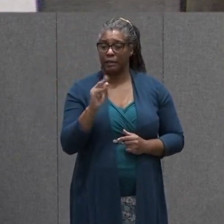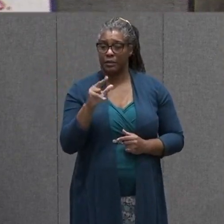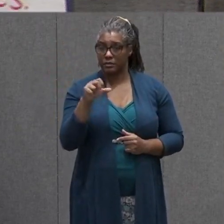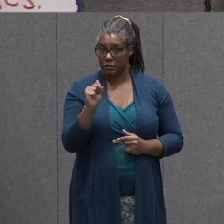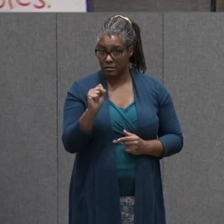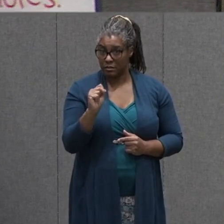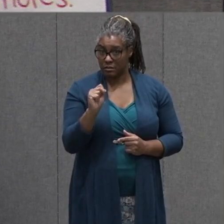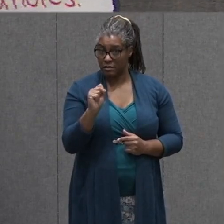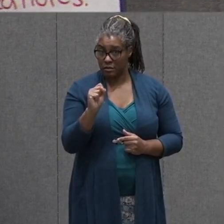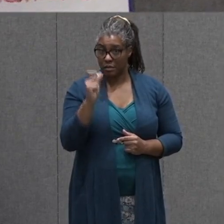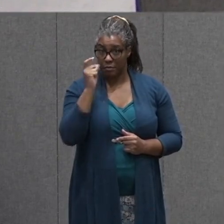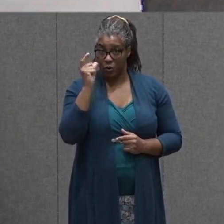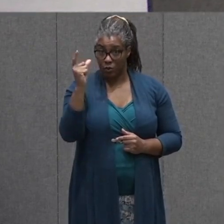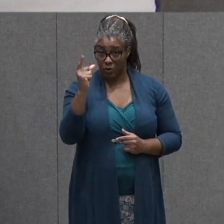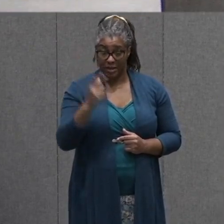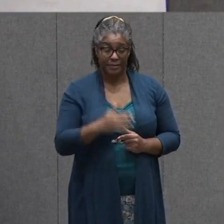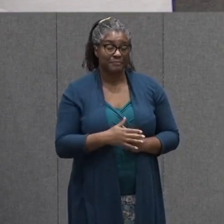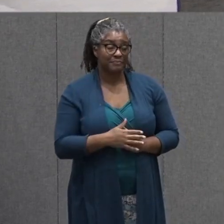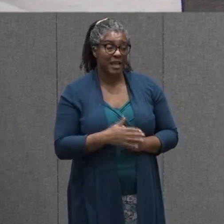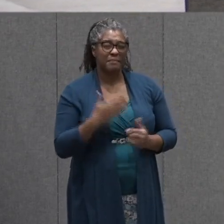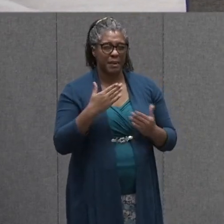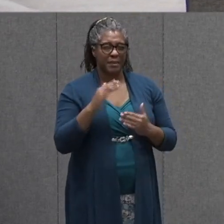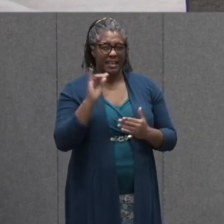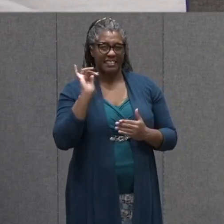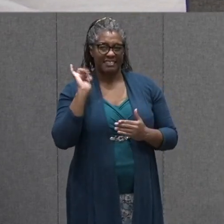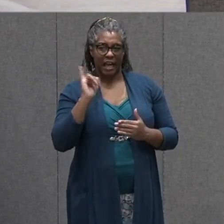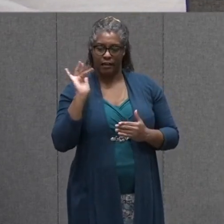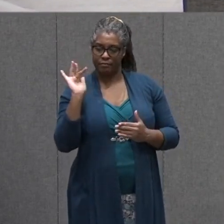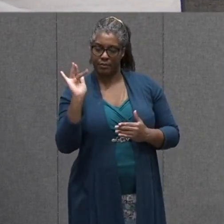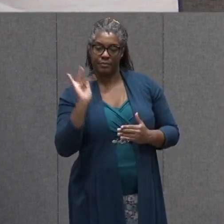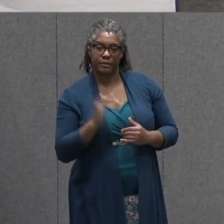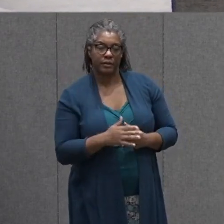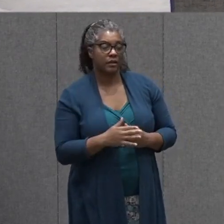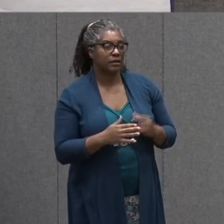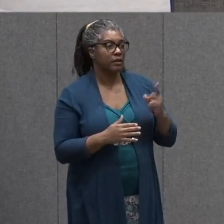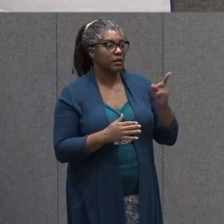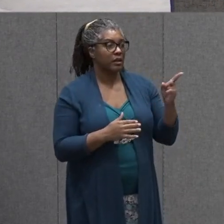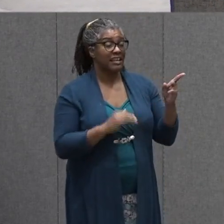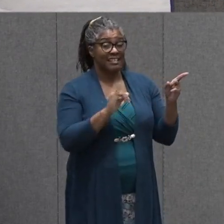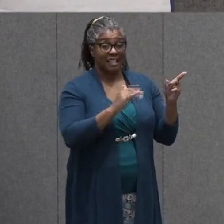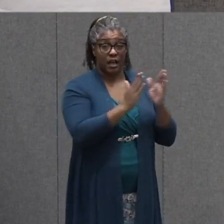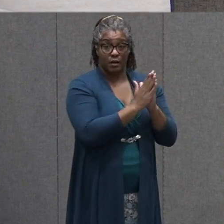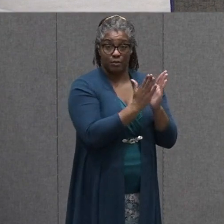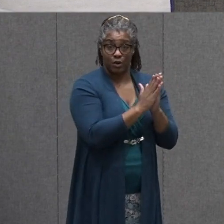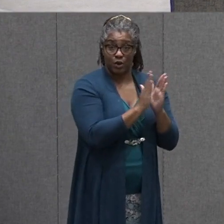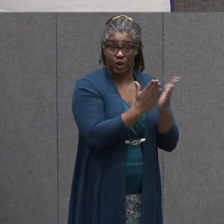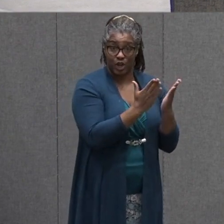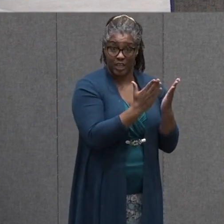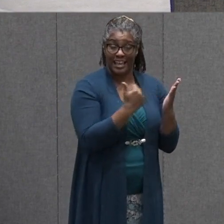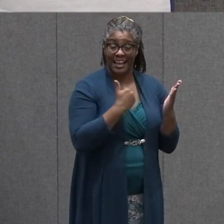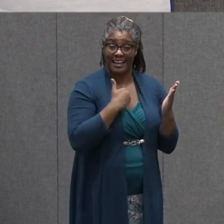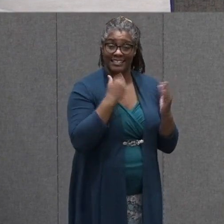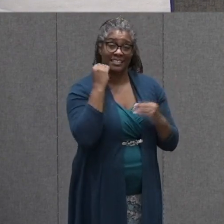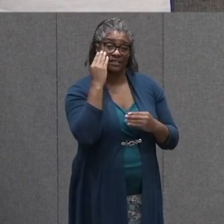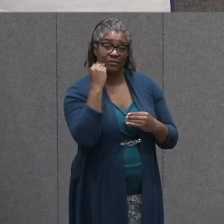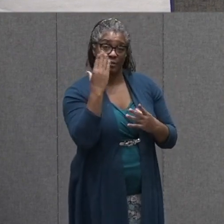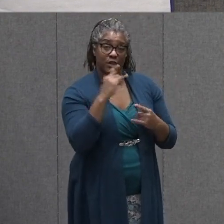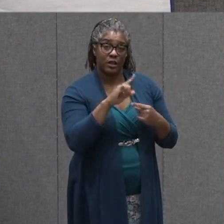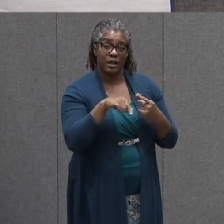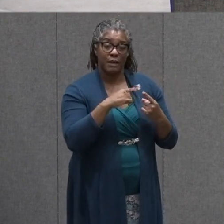jar, stretch it out a bit, and you can have any size jar. Mine happens to be big so you can see it, but you